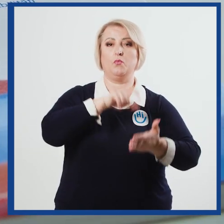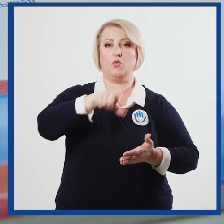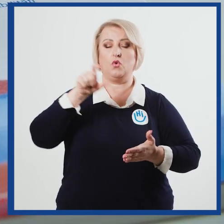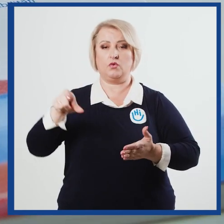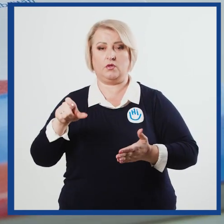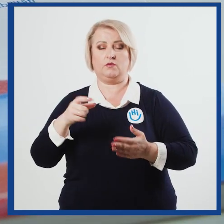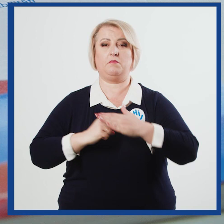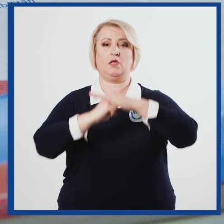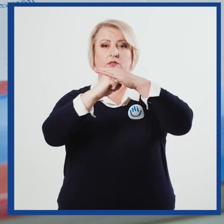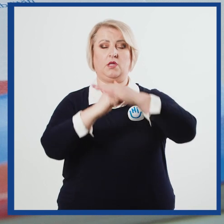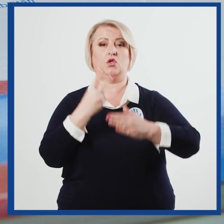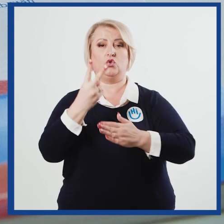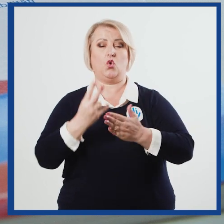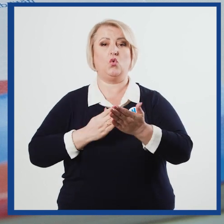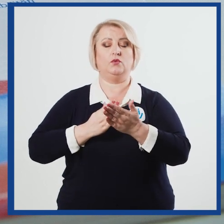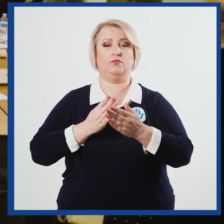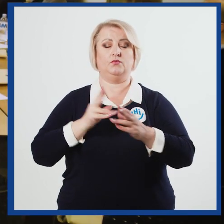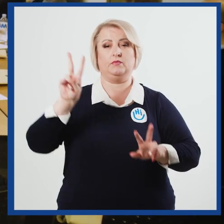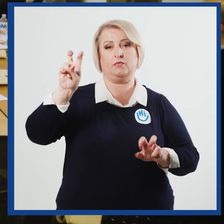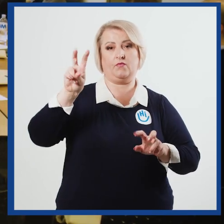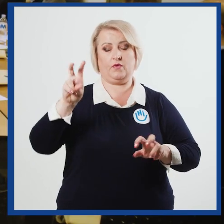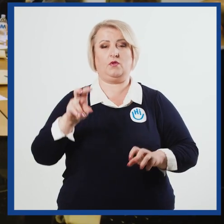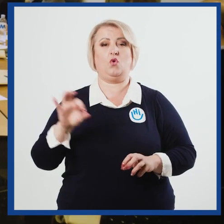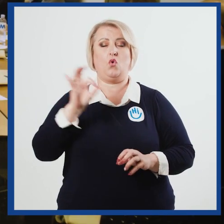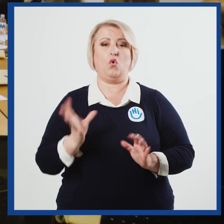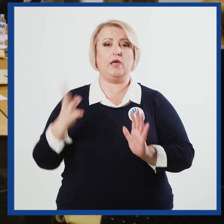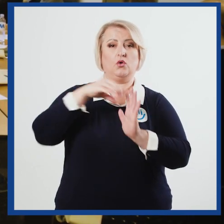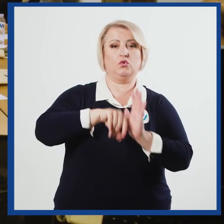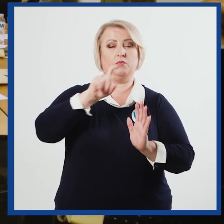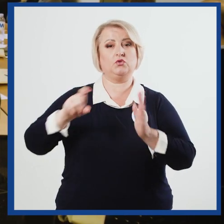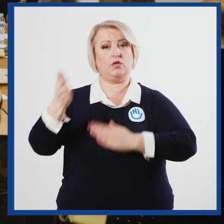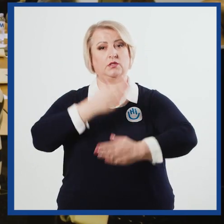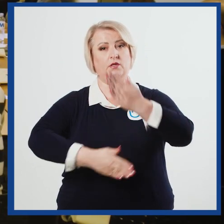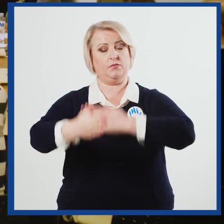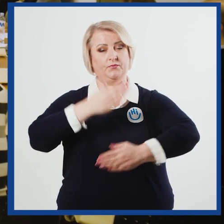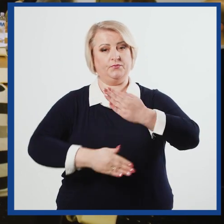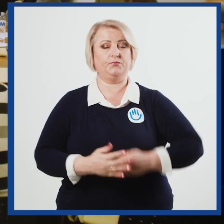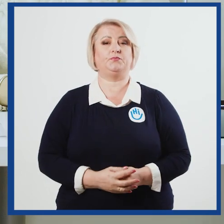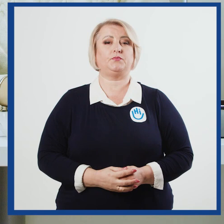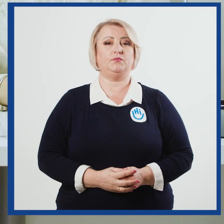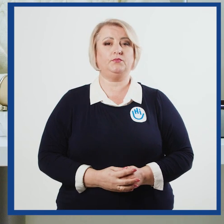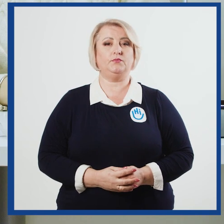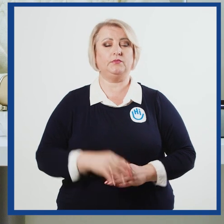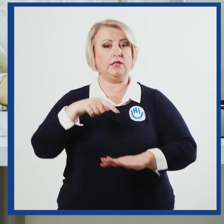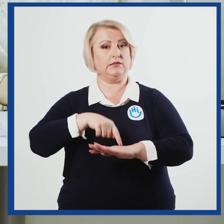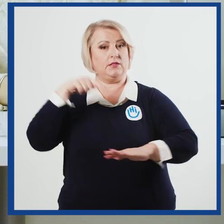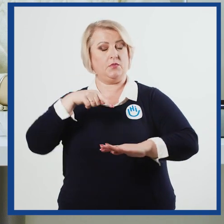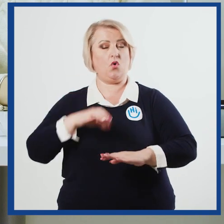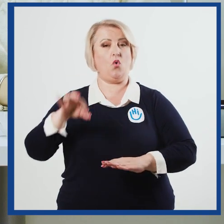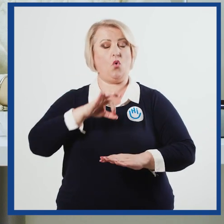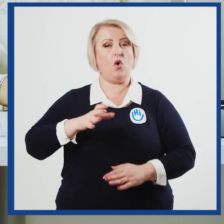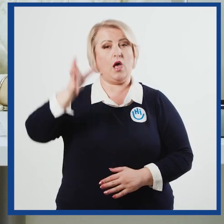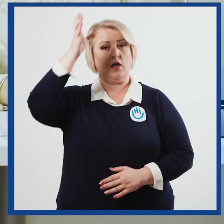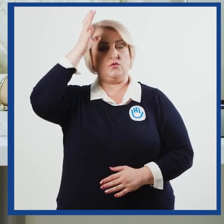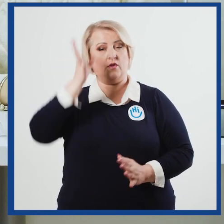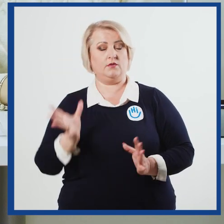with disabilities in humanitarian action, awareness raising on inclusive education and inclusive employment, action planning